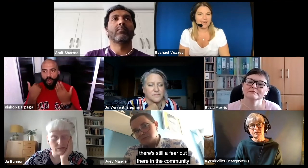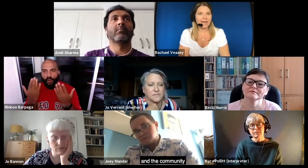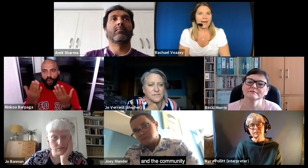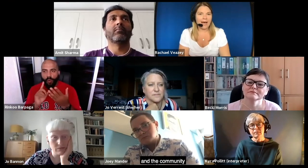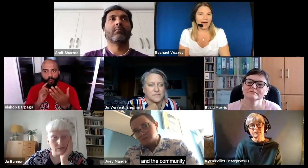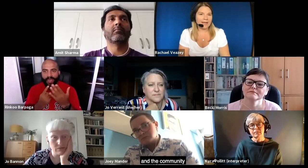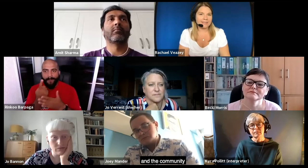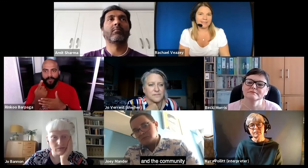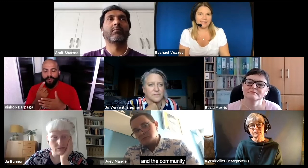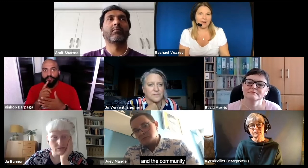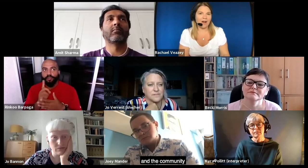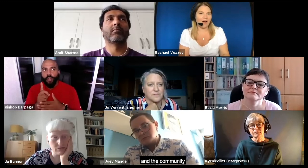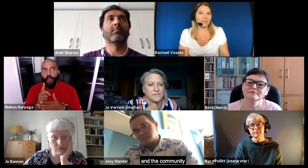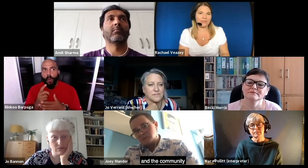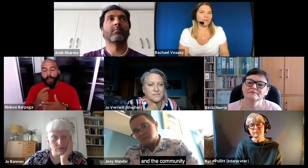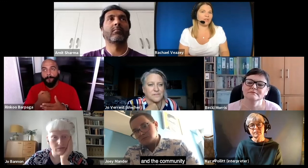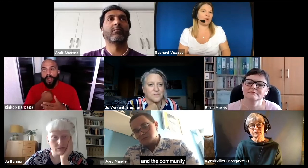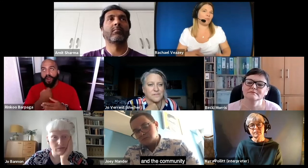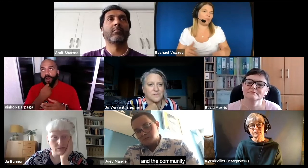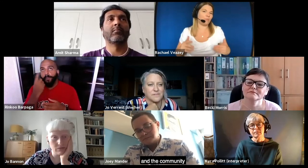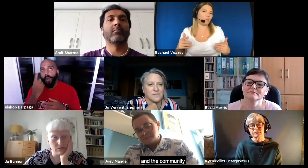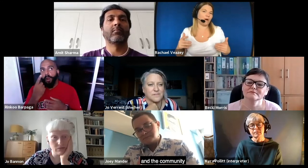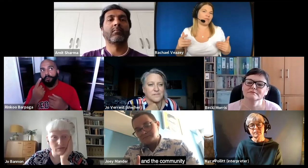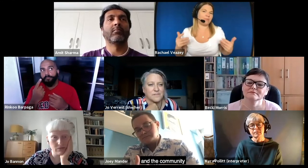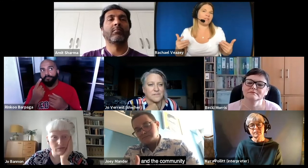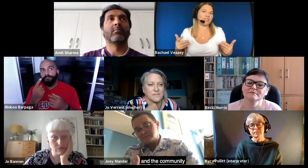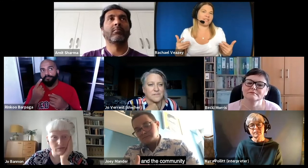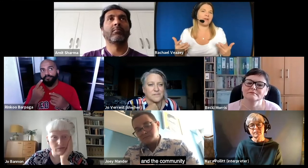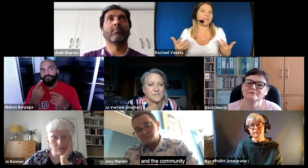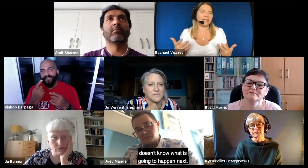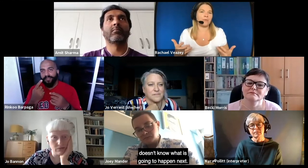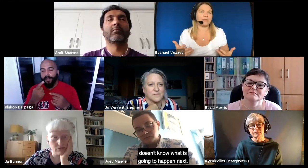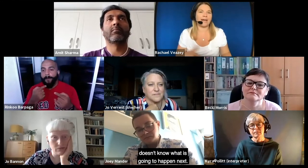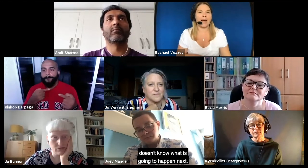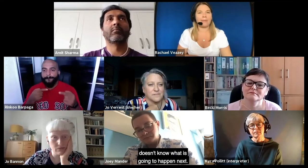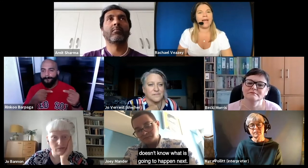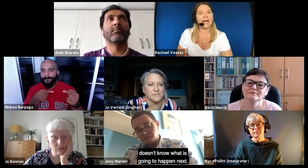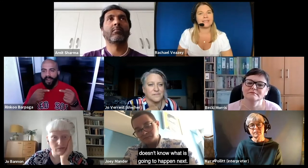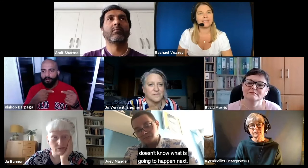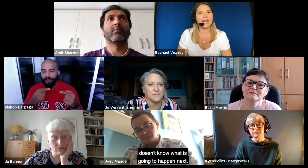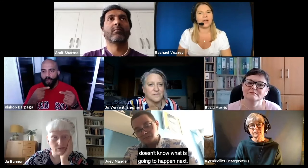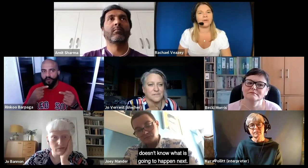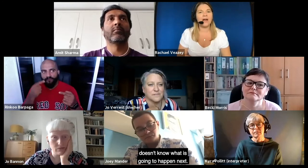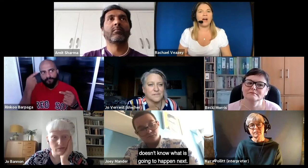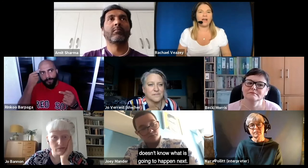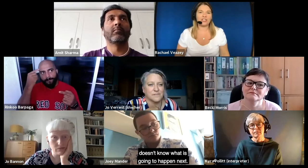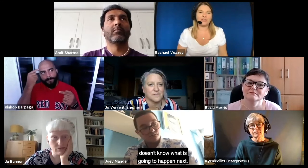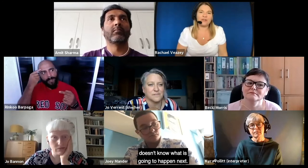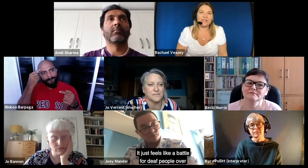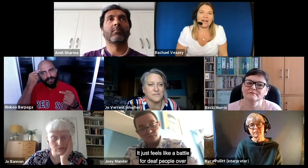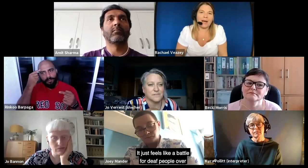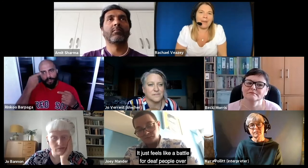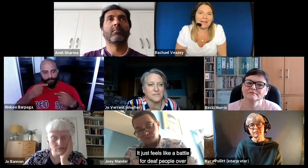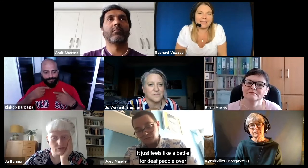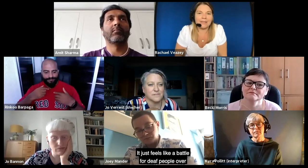community. And, you know, the community just doesn't know what's going to happen next. So it just